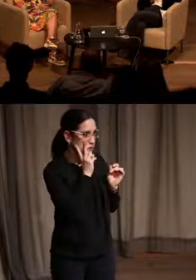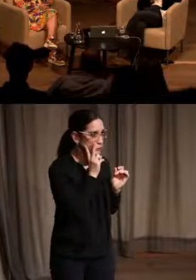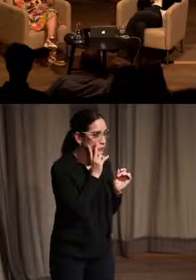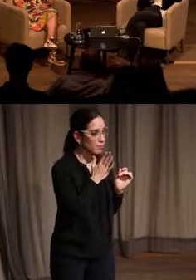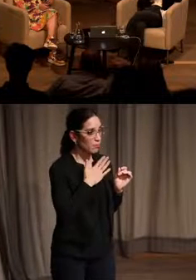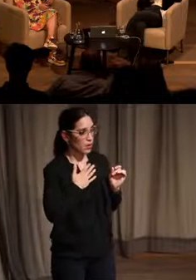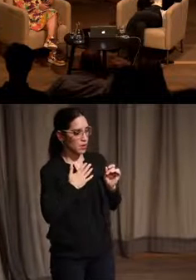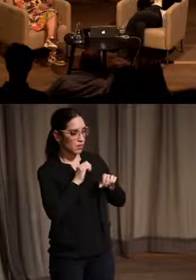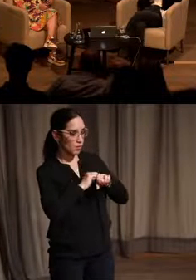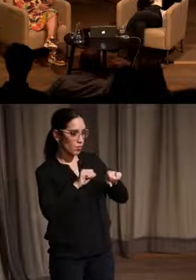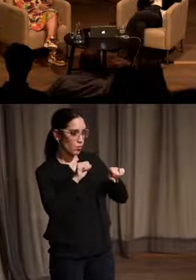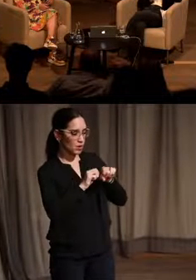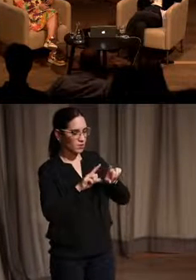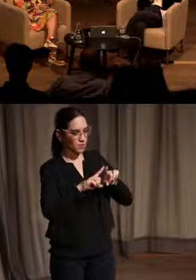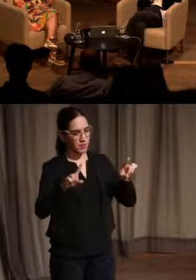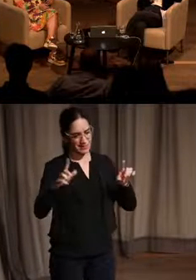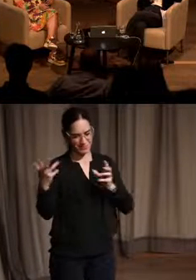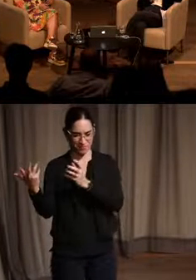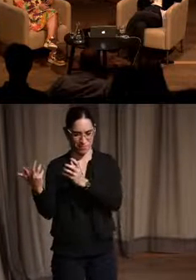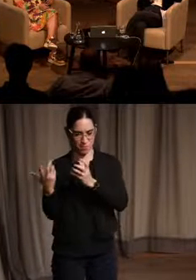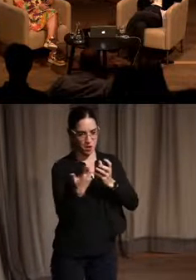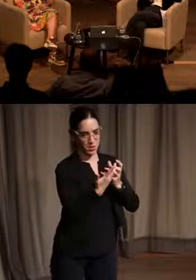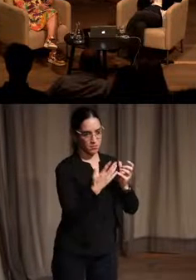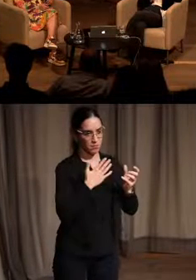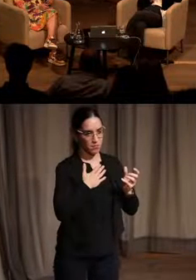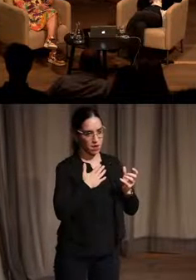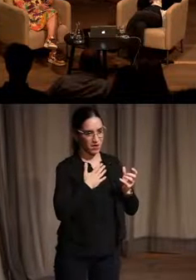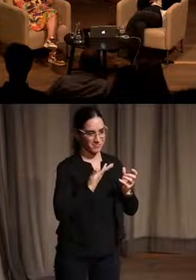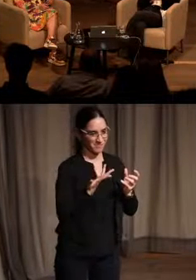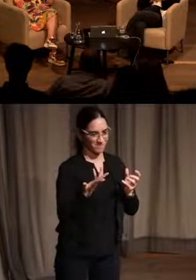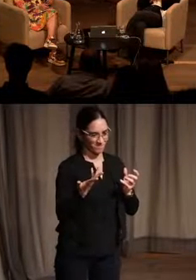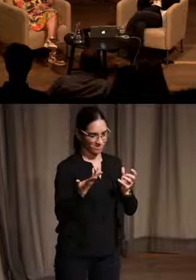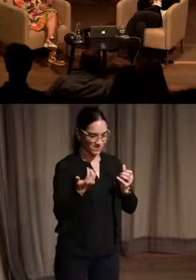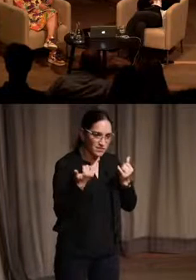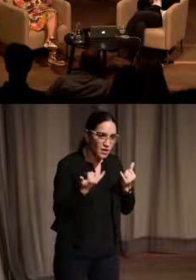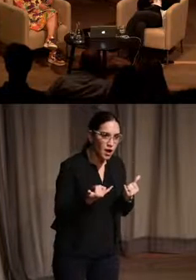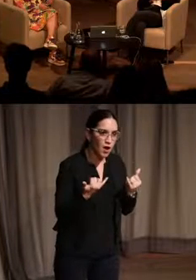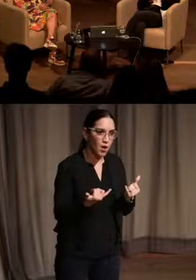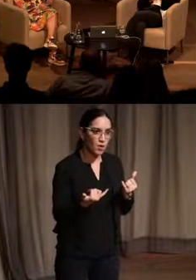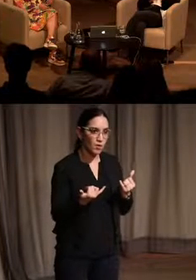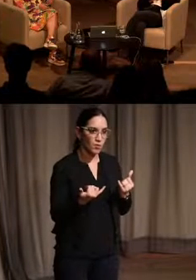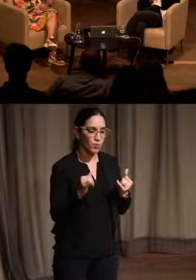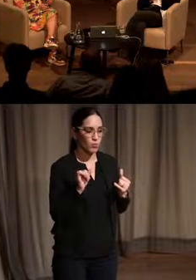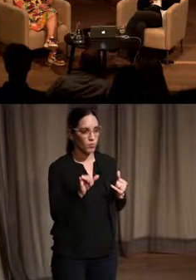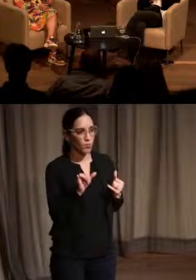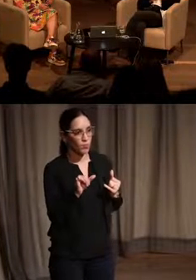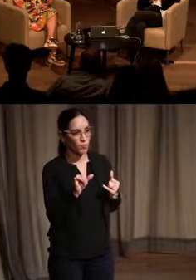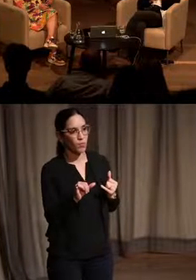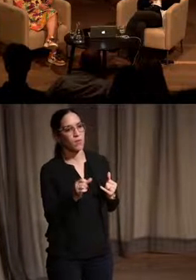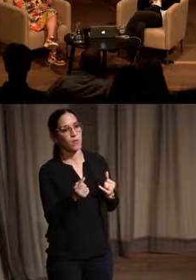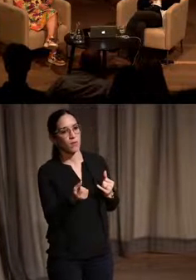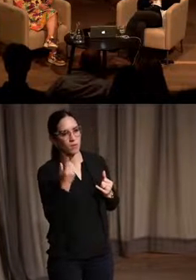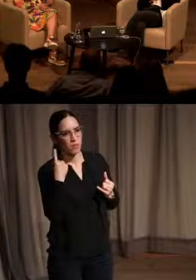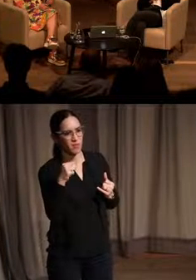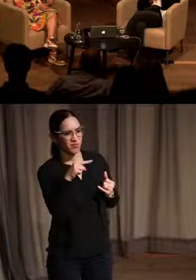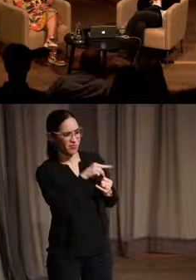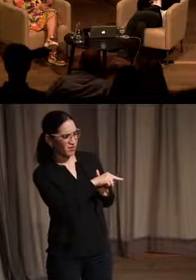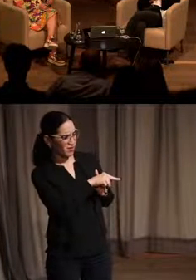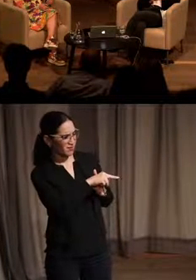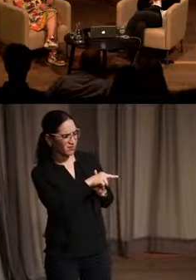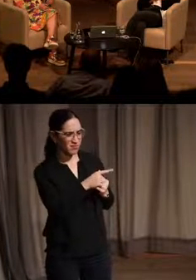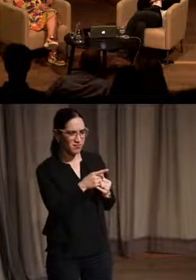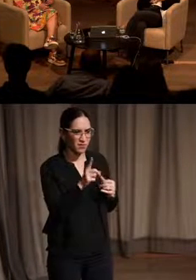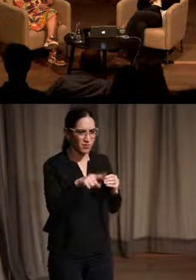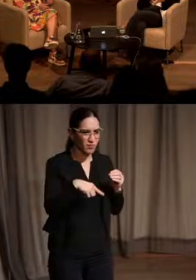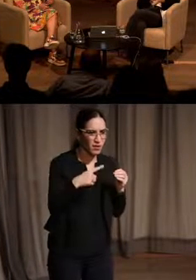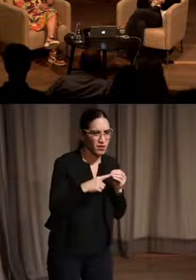about it in the context of what it is now. Like I never thought about this in the context of abortion pills before. And